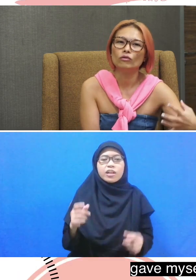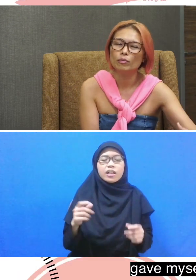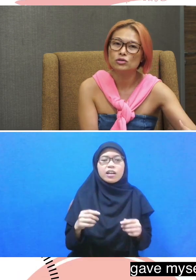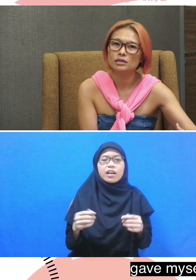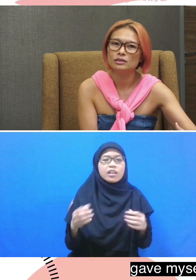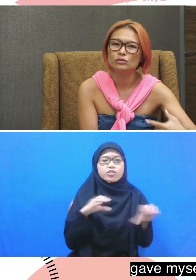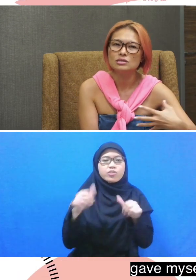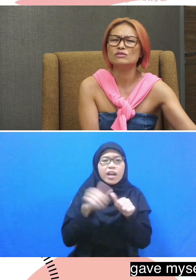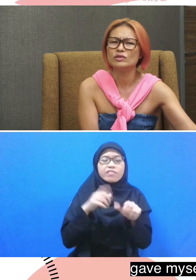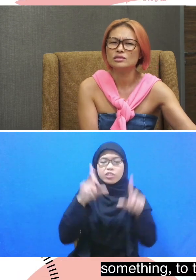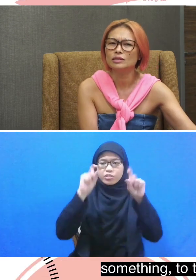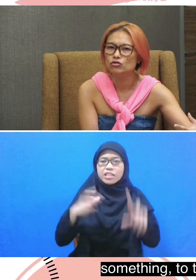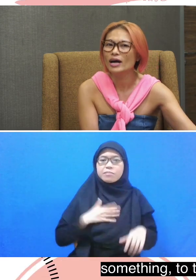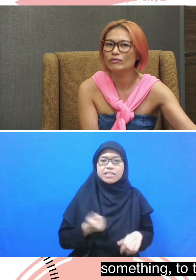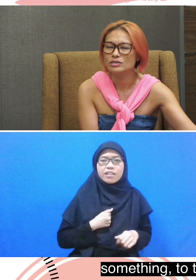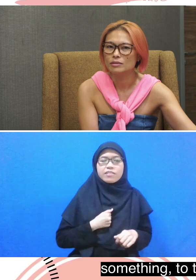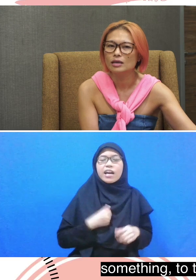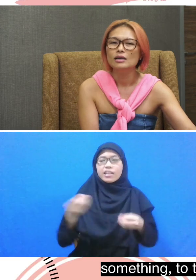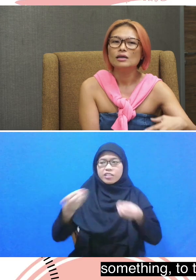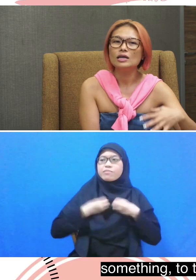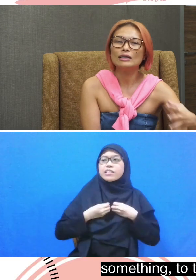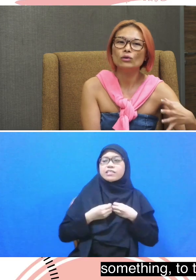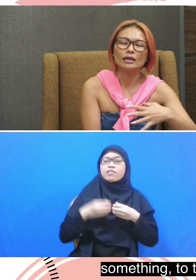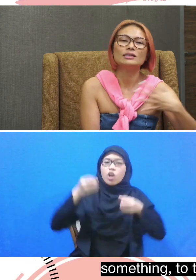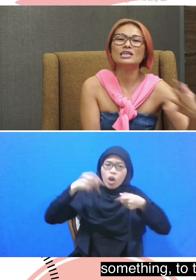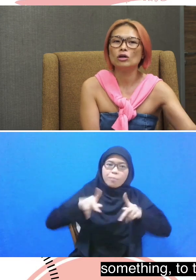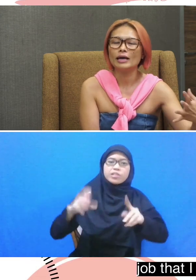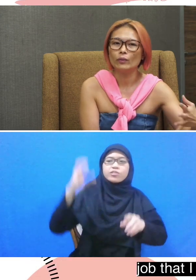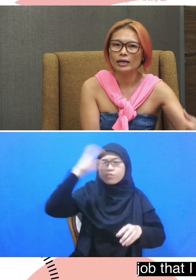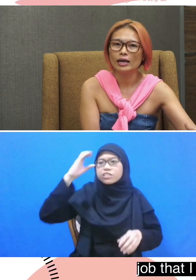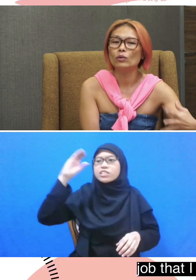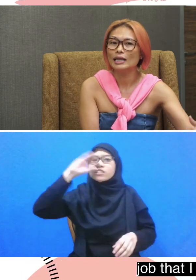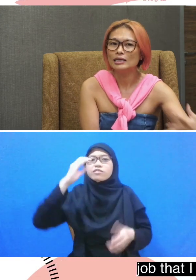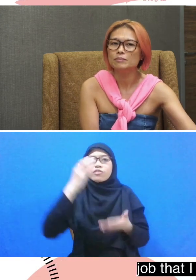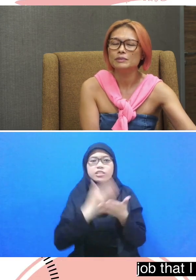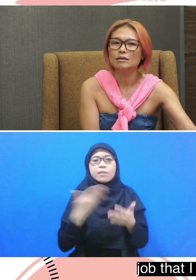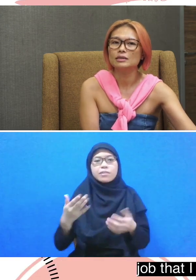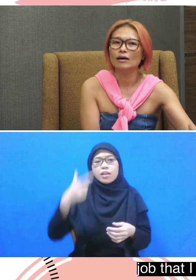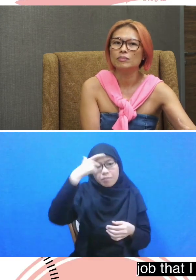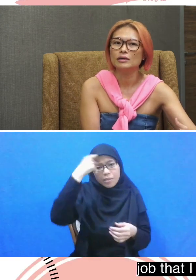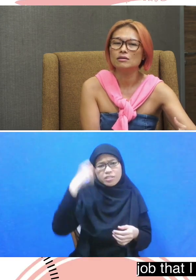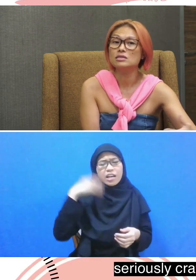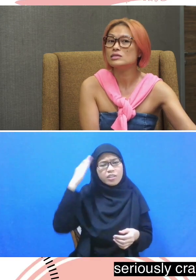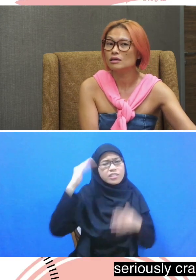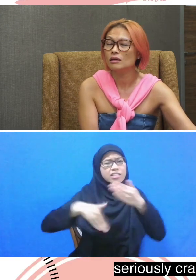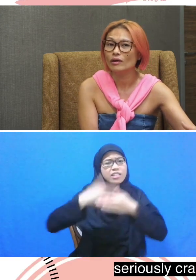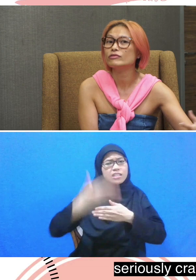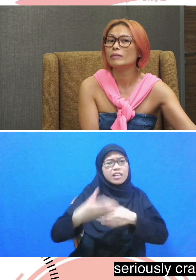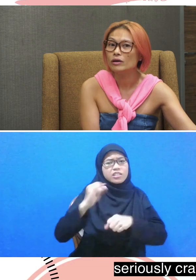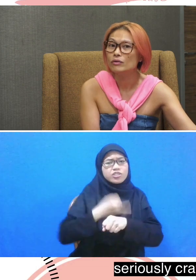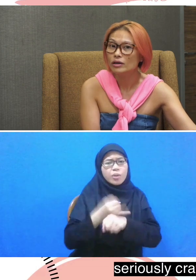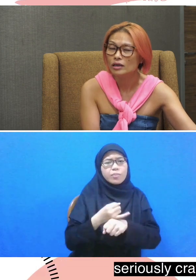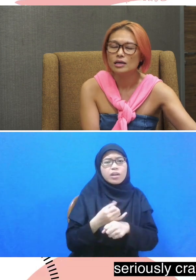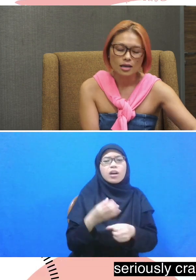window of opportunity to search for something, to try for something. Because I know that the next job that I will get will likely be something that I'll be seriously crafting